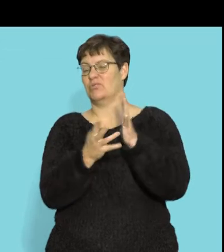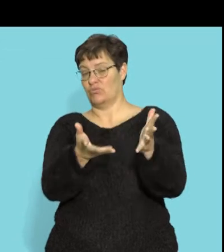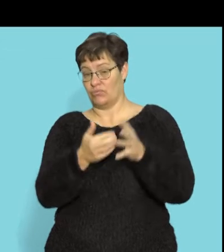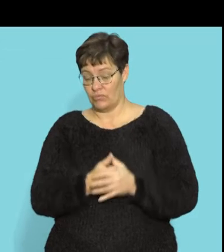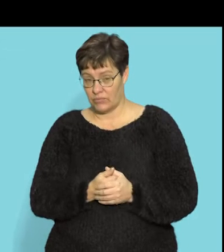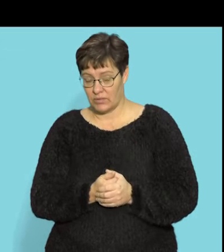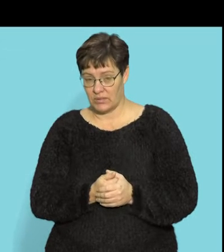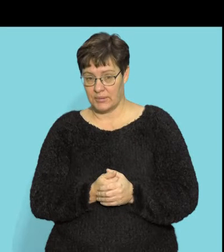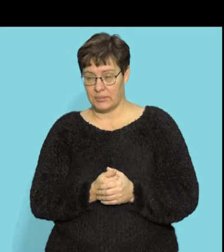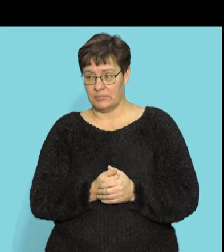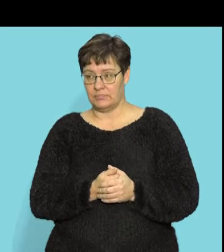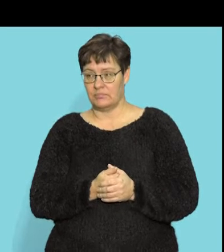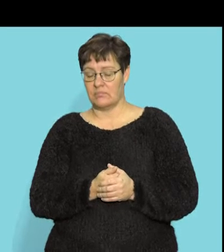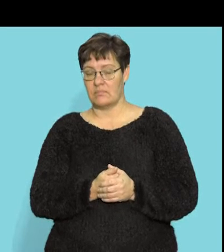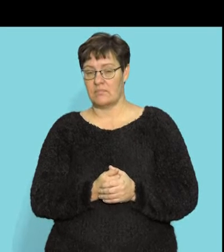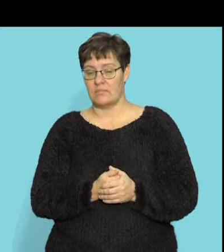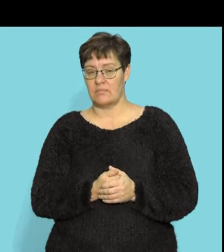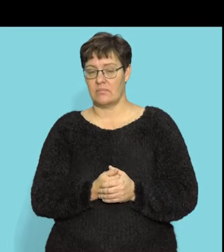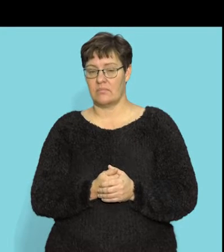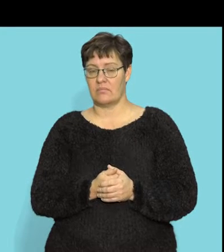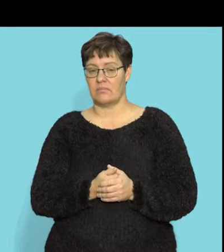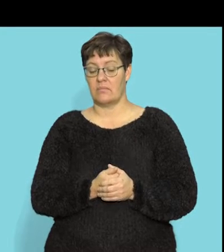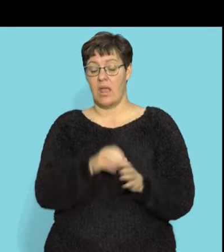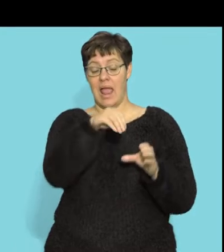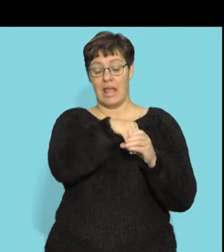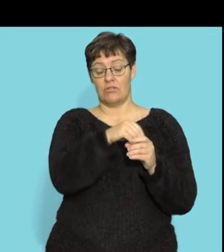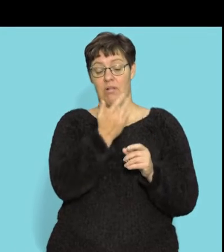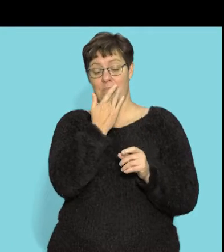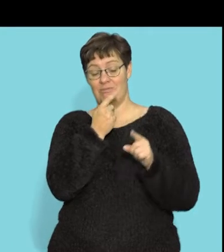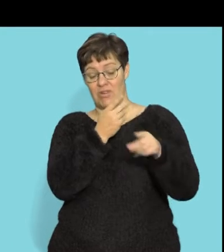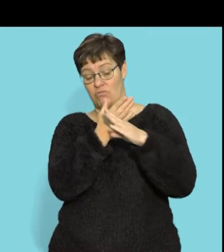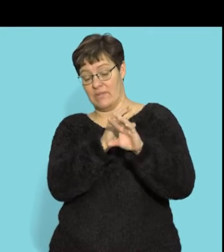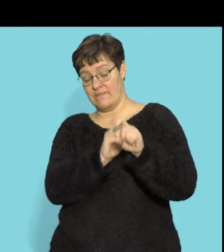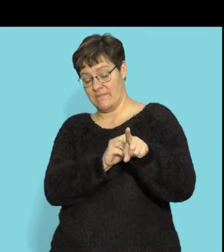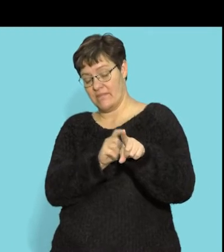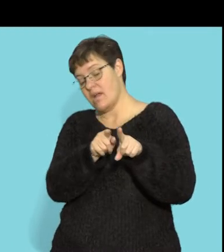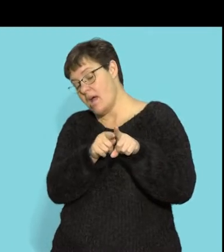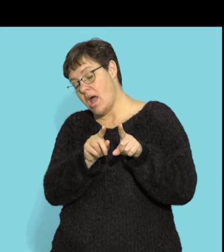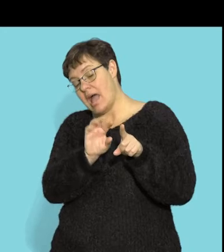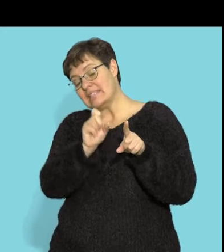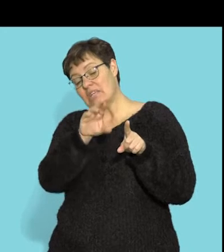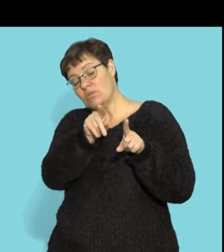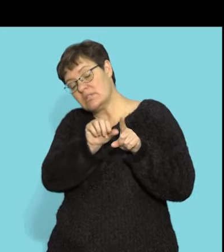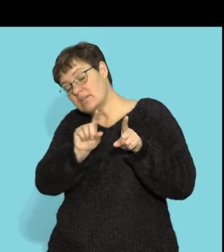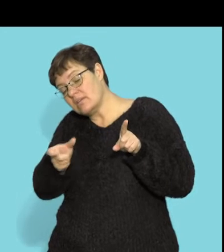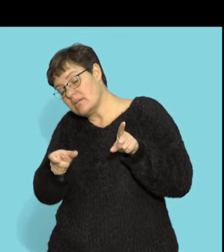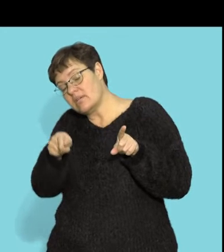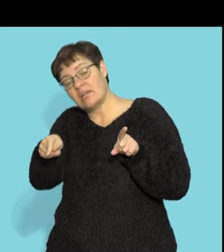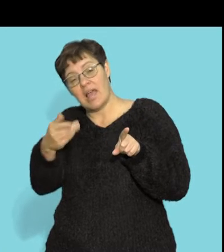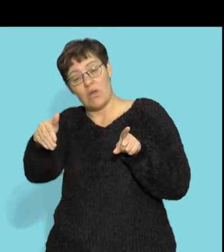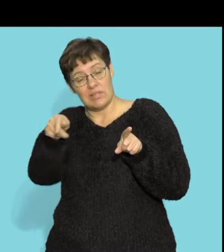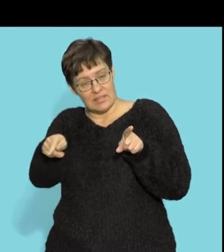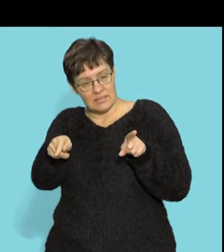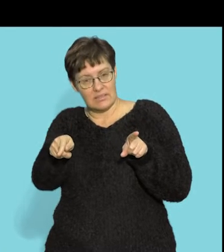So it's like if we consider the internal resistance of the battery, which is in series with the external resistance,